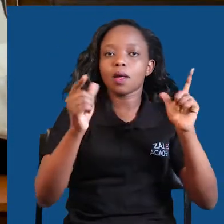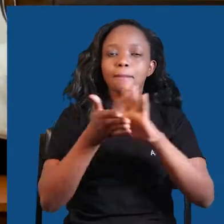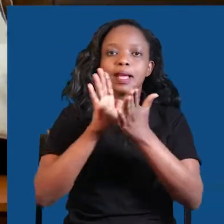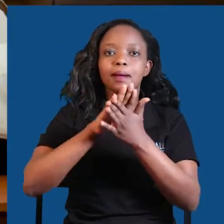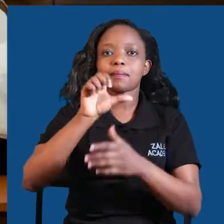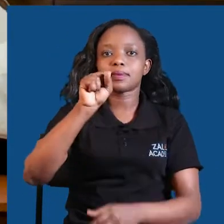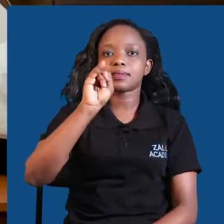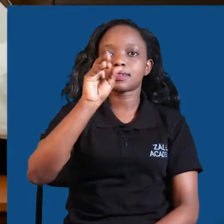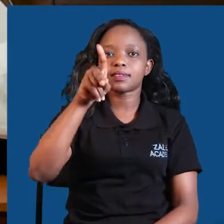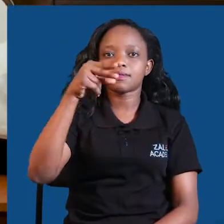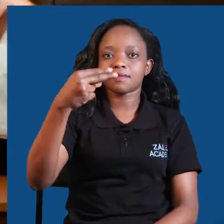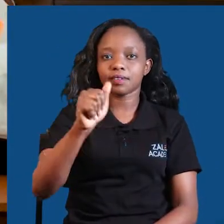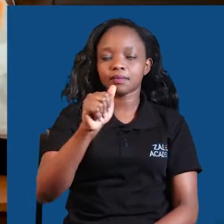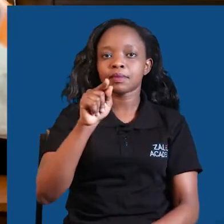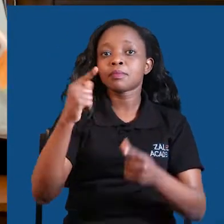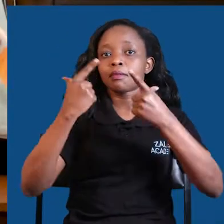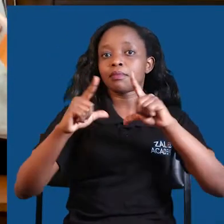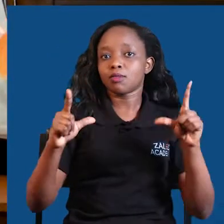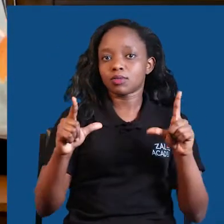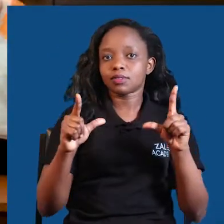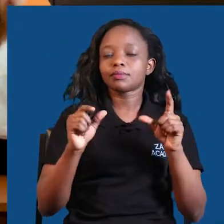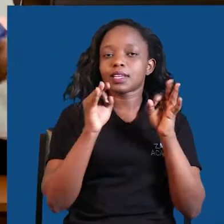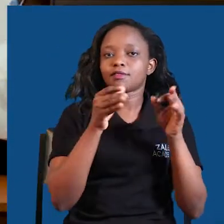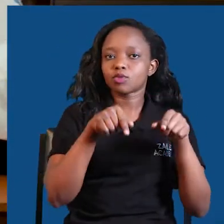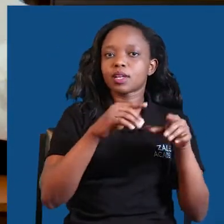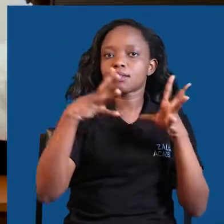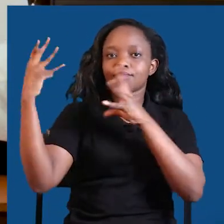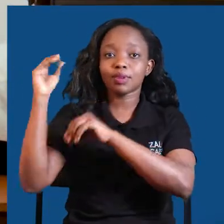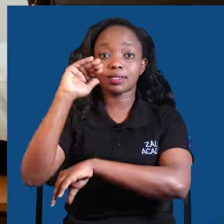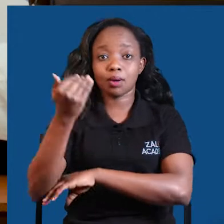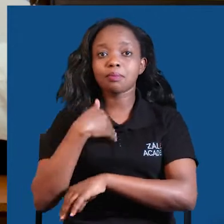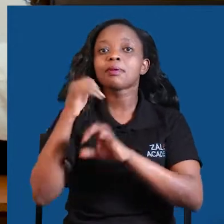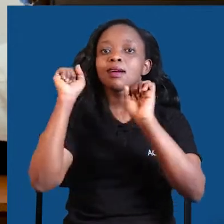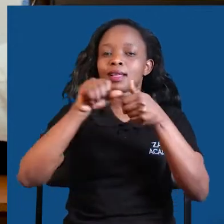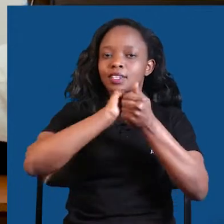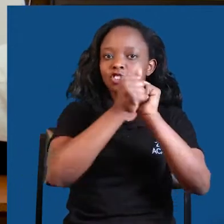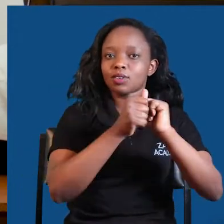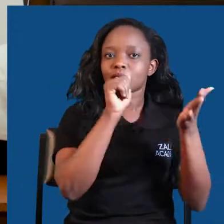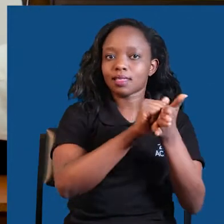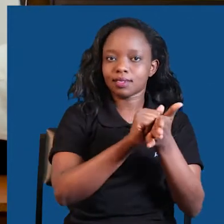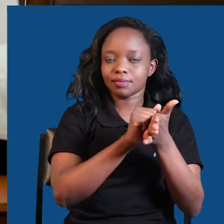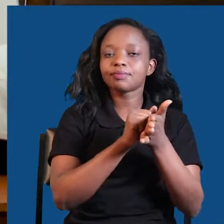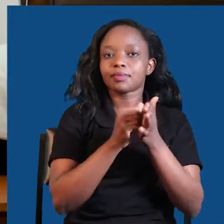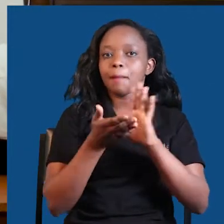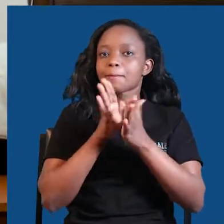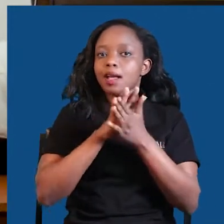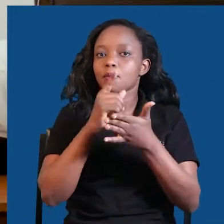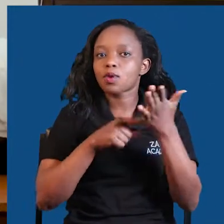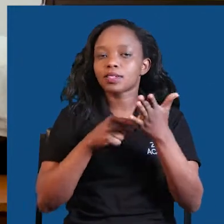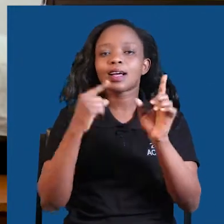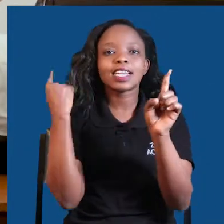plain text to ciphertext. Ciphertext ni gibberish. Yani nikisema leo tunaenda town, I can convert that and